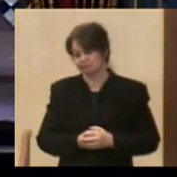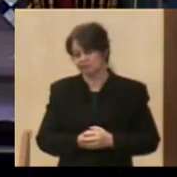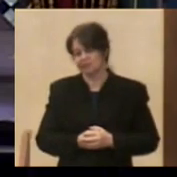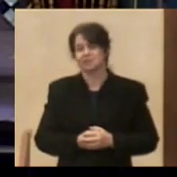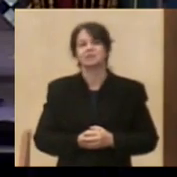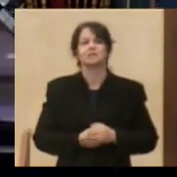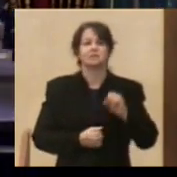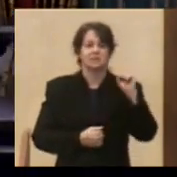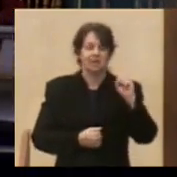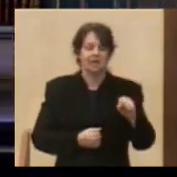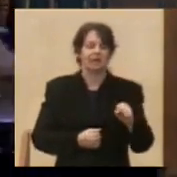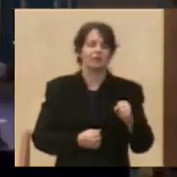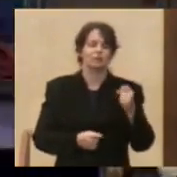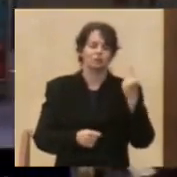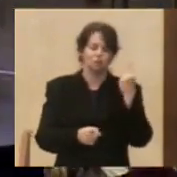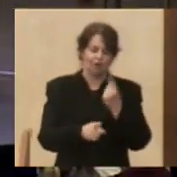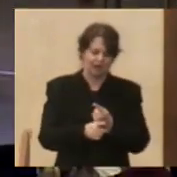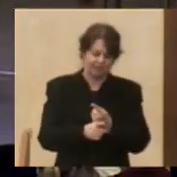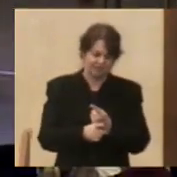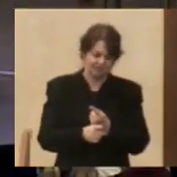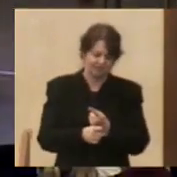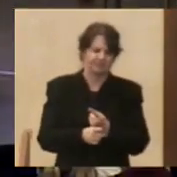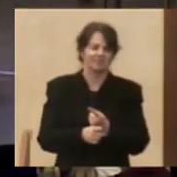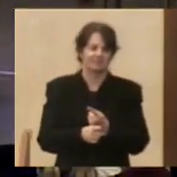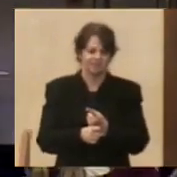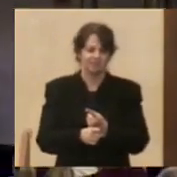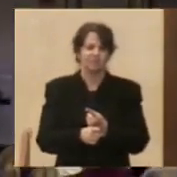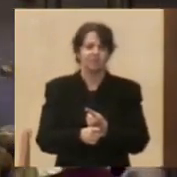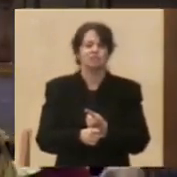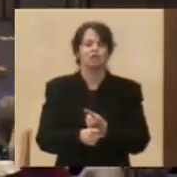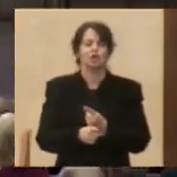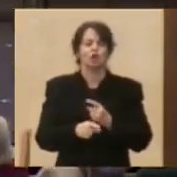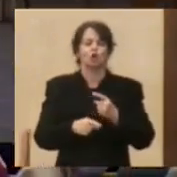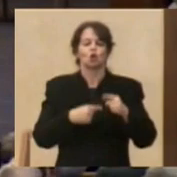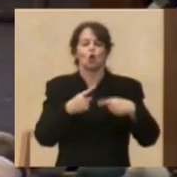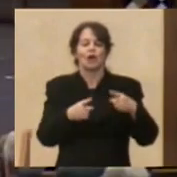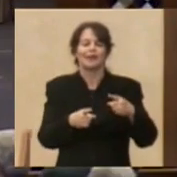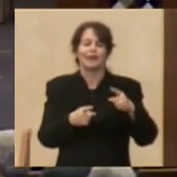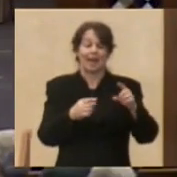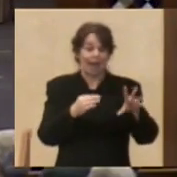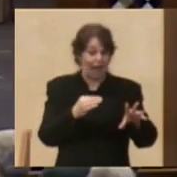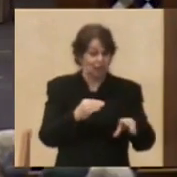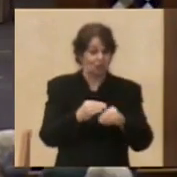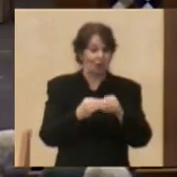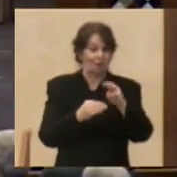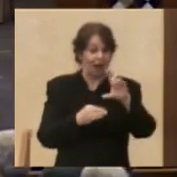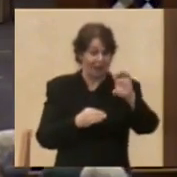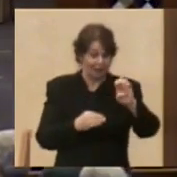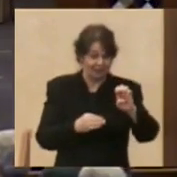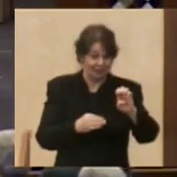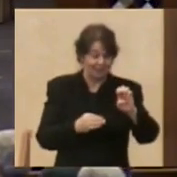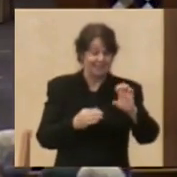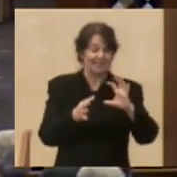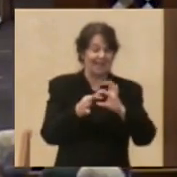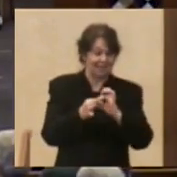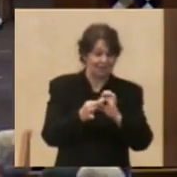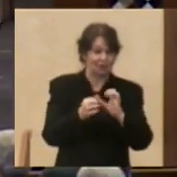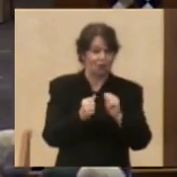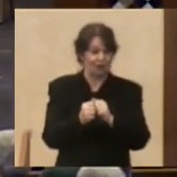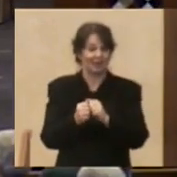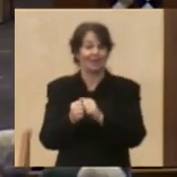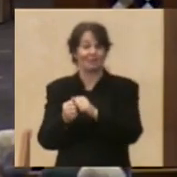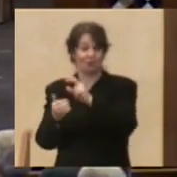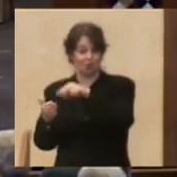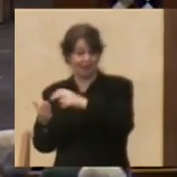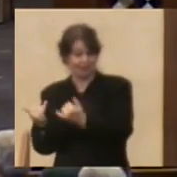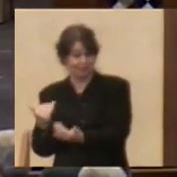it? Going the extra mile. Funny how church connects with your mind, and you don't even realize that, I guess. But yeah, that's true.